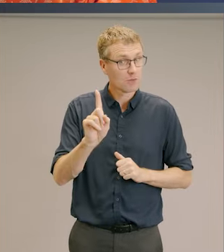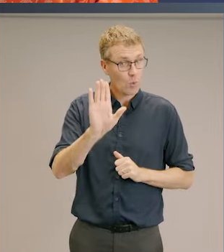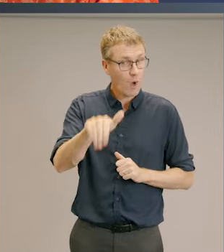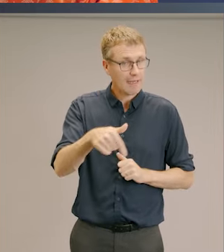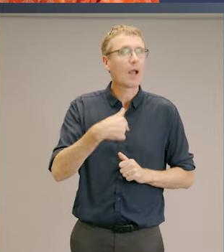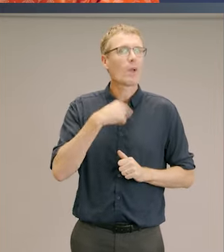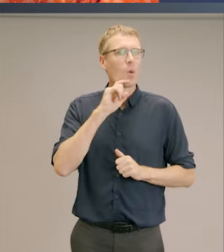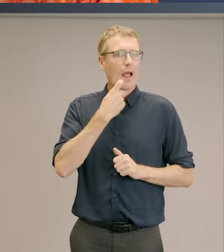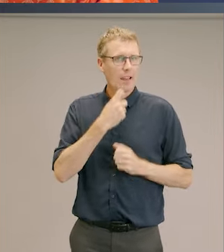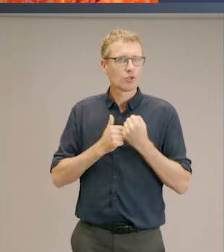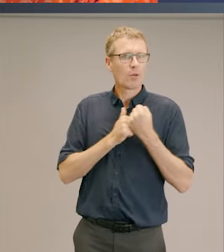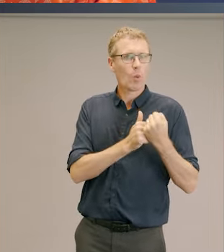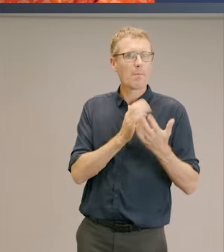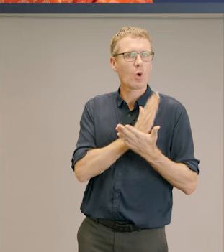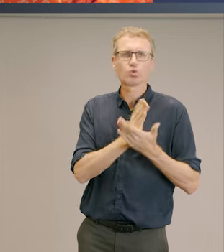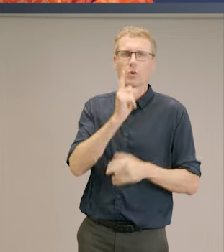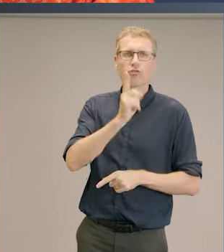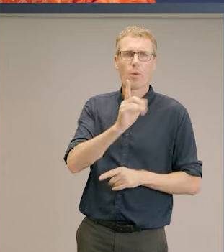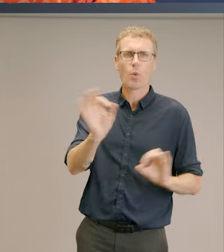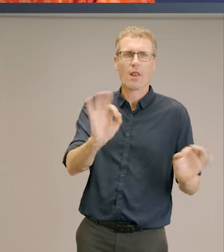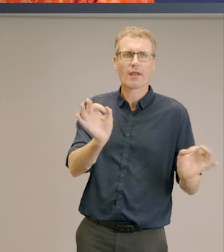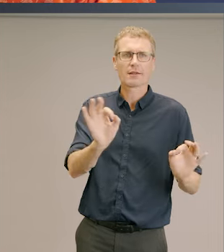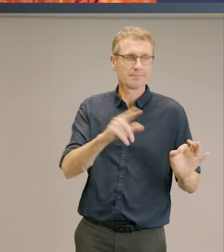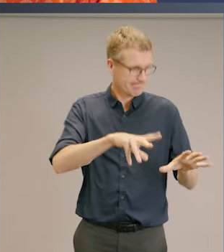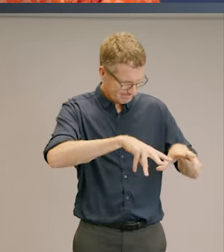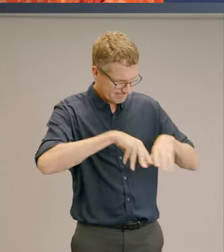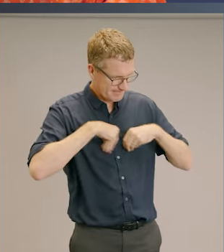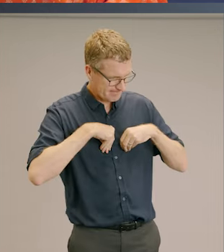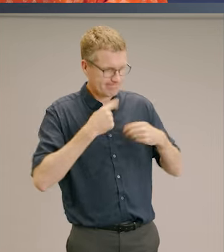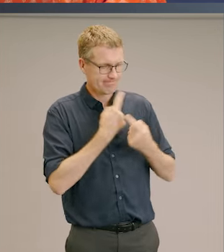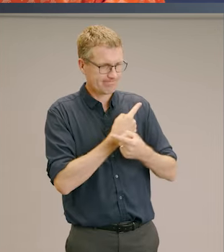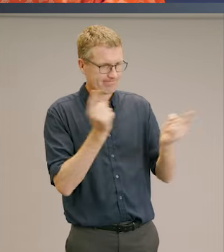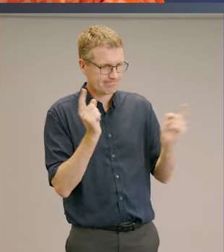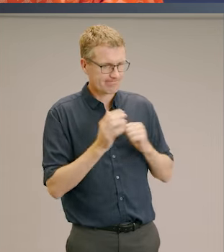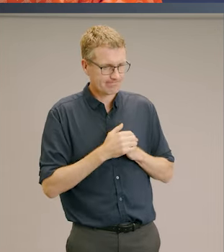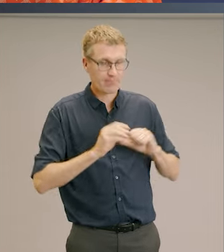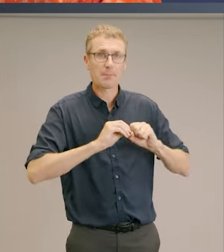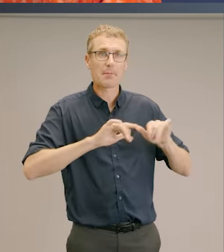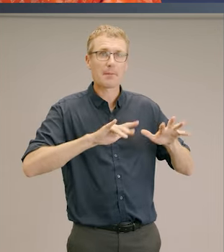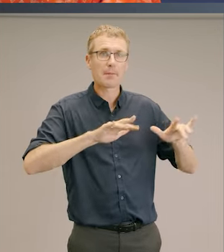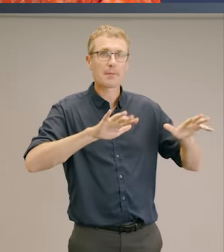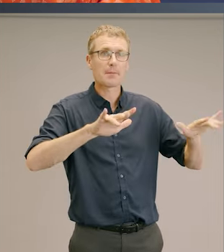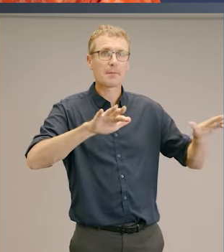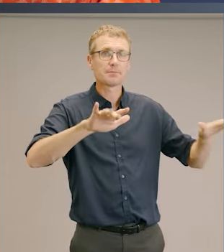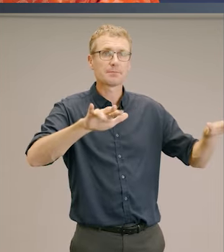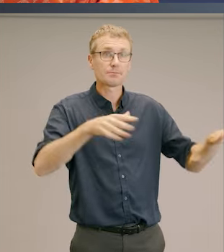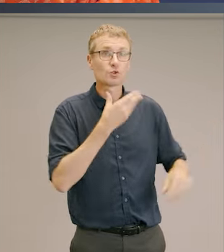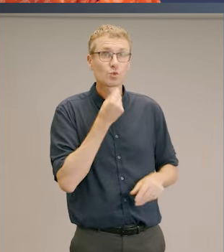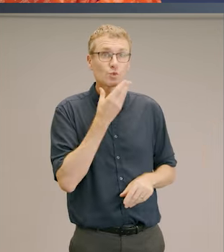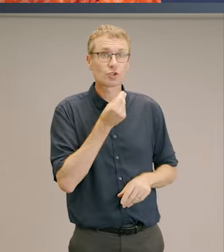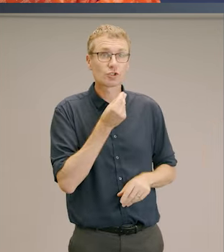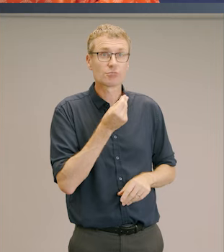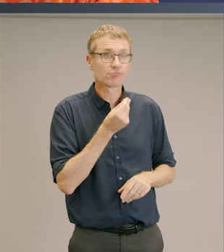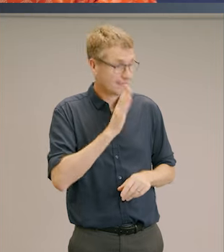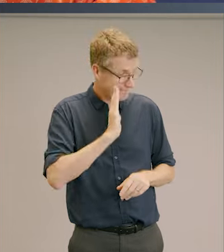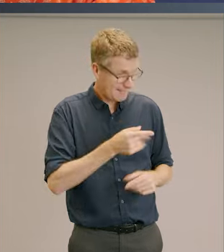hears about it, we'll stand up for you so that you won't get into trouble.' So the guards accepted the bribe and said what they were told to say. Their story